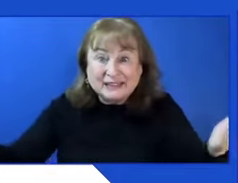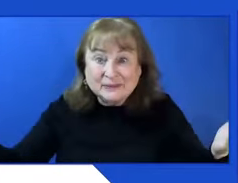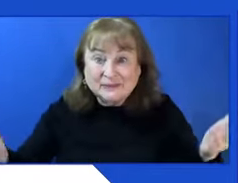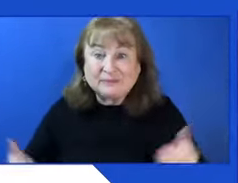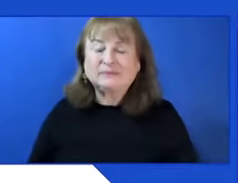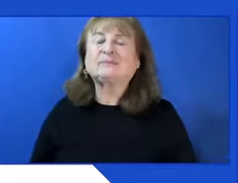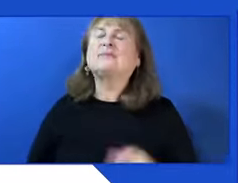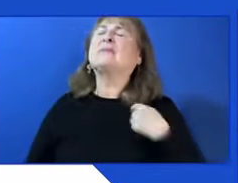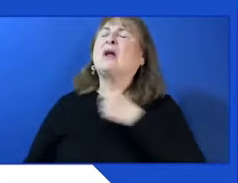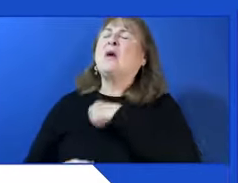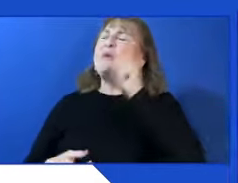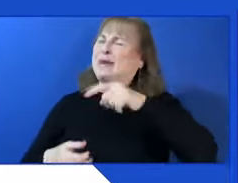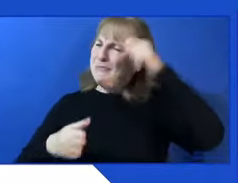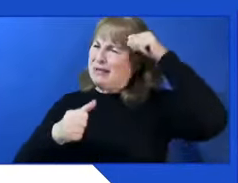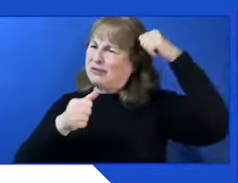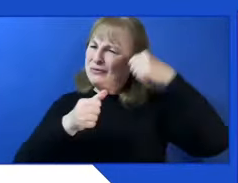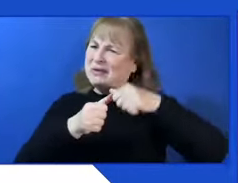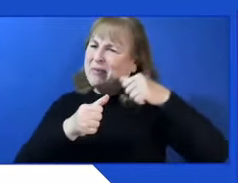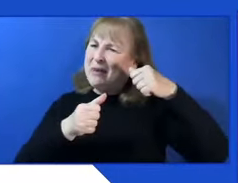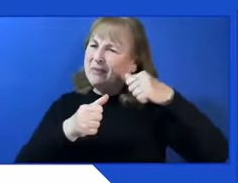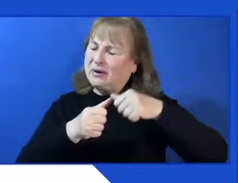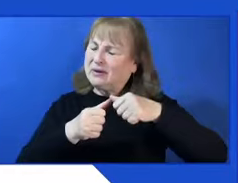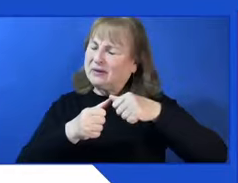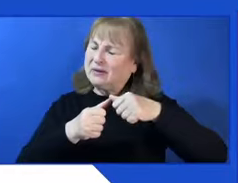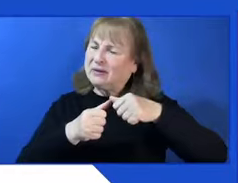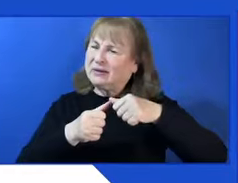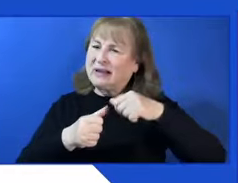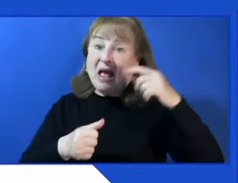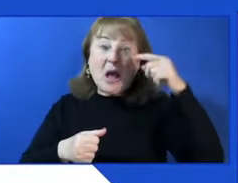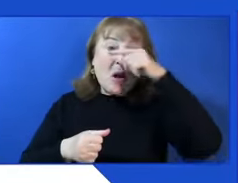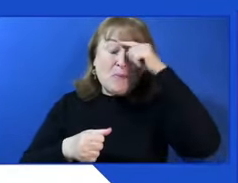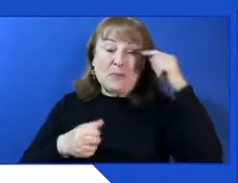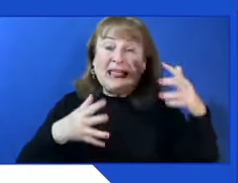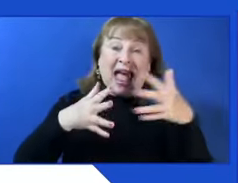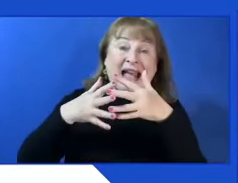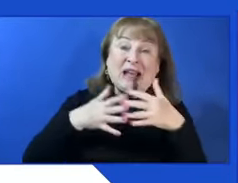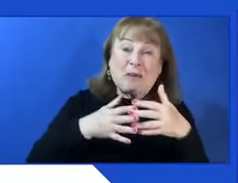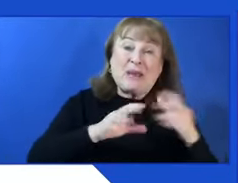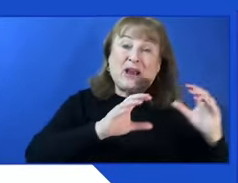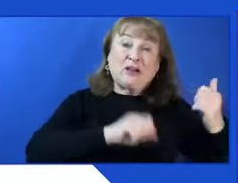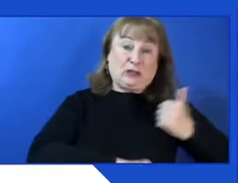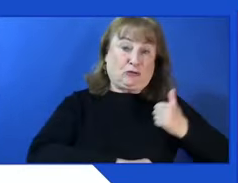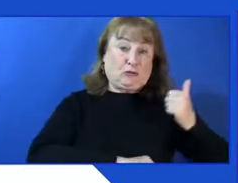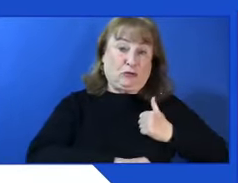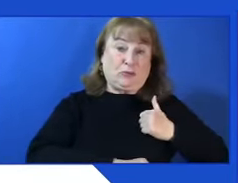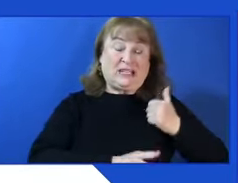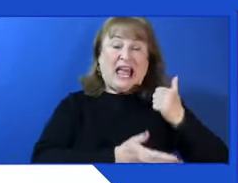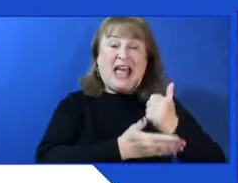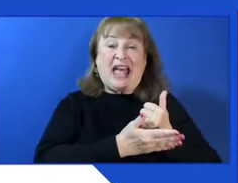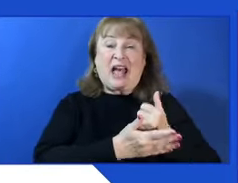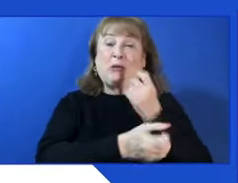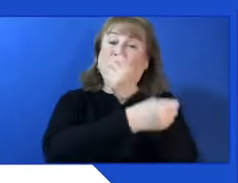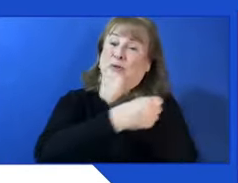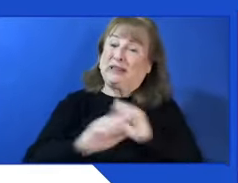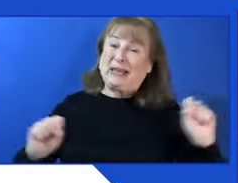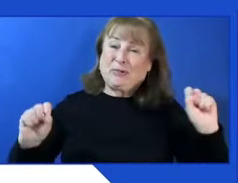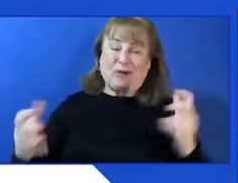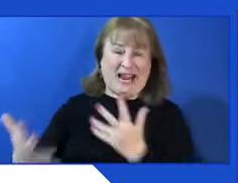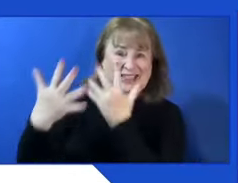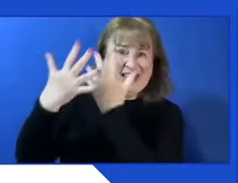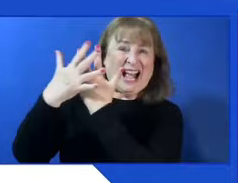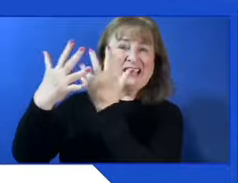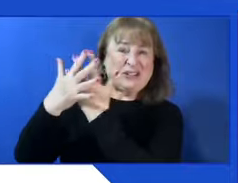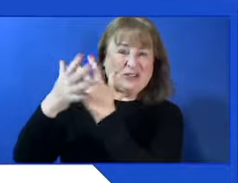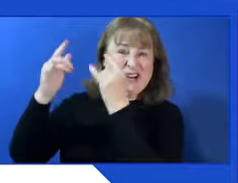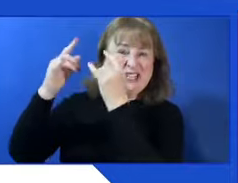We must remember that it was Black American troops that helped to liberate the concentration camps during World